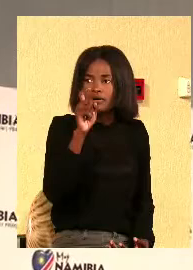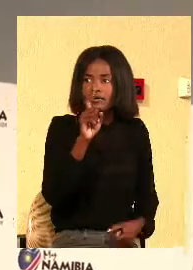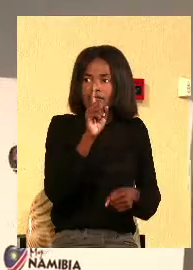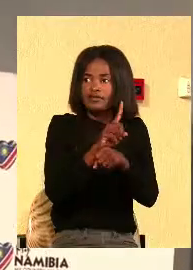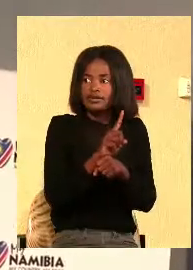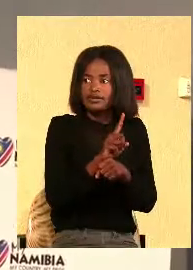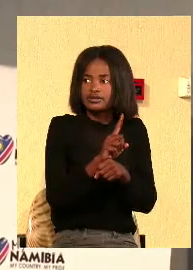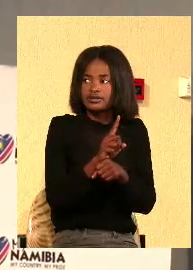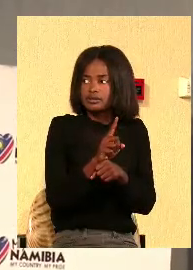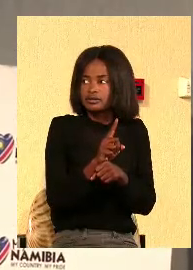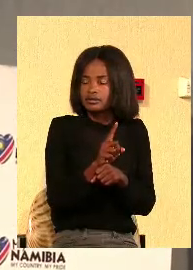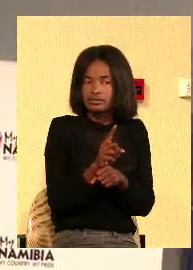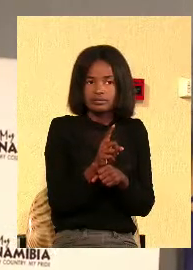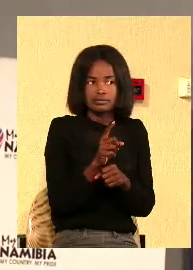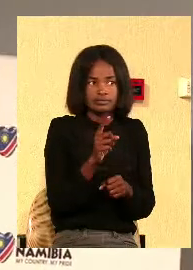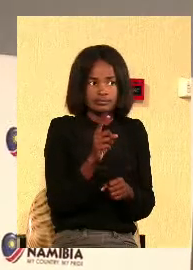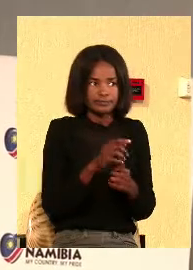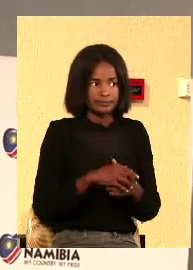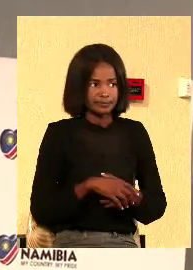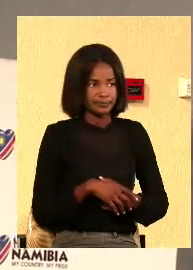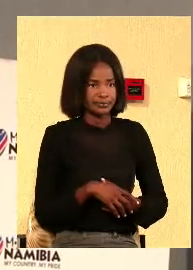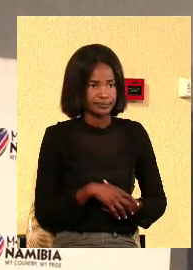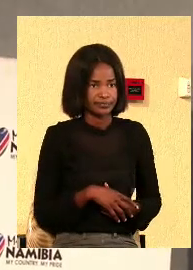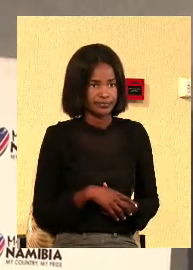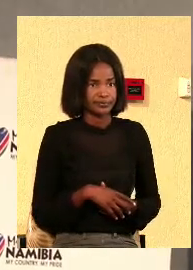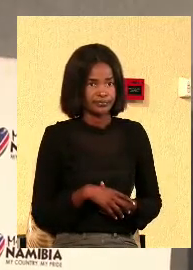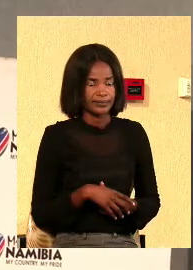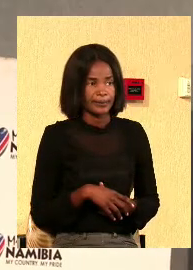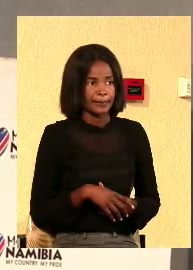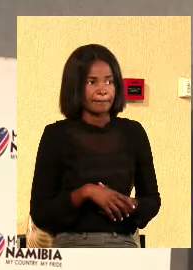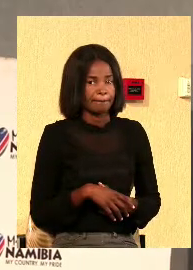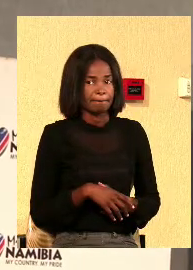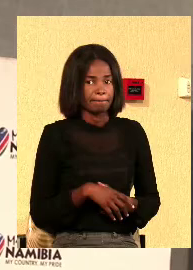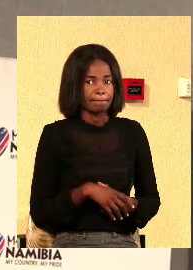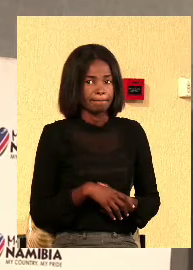Yes, can you come up to that mic and introduce yourself, please?